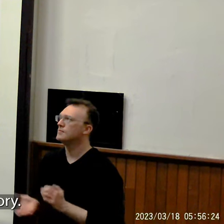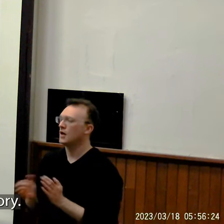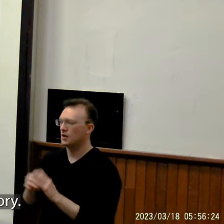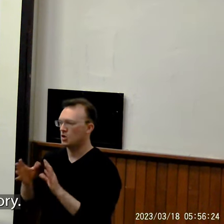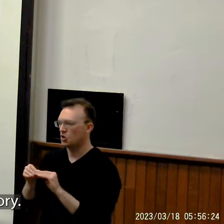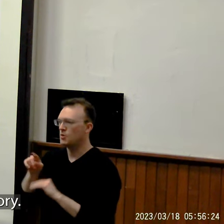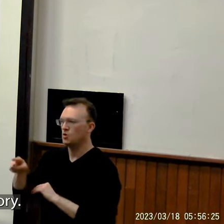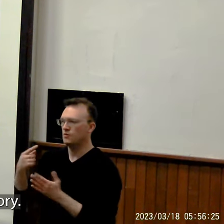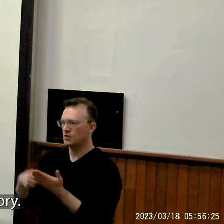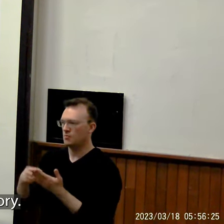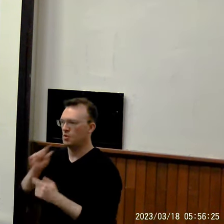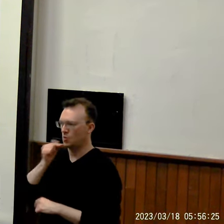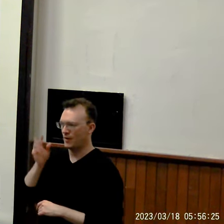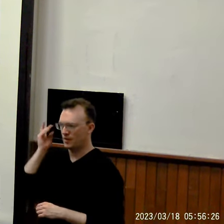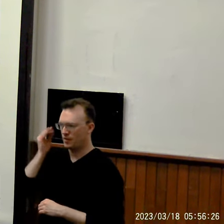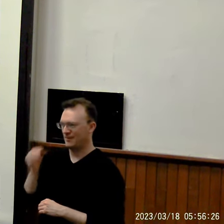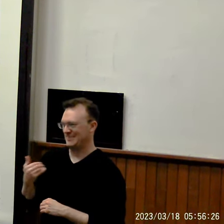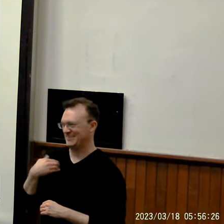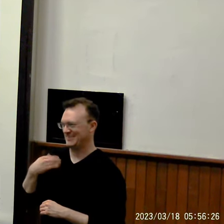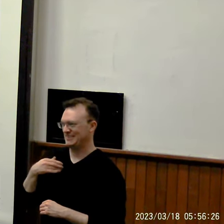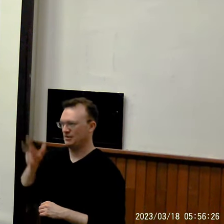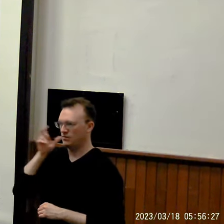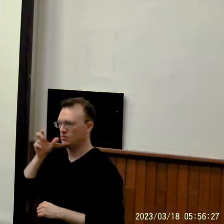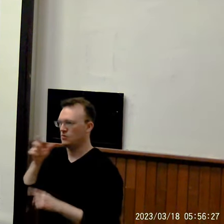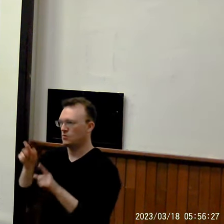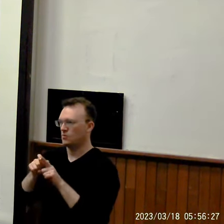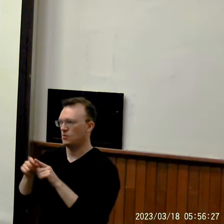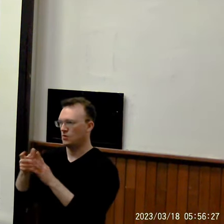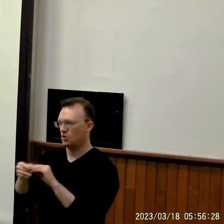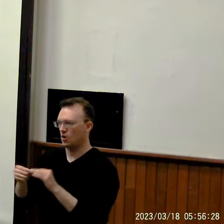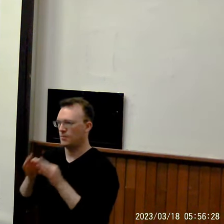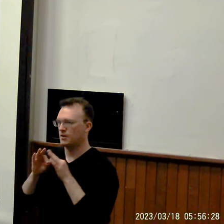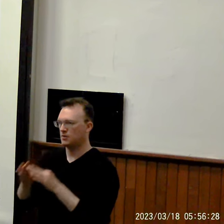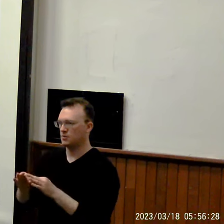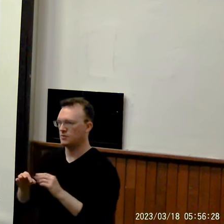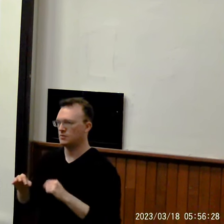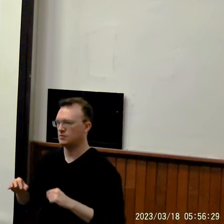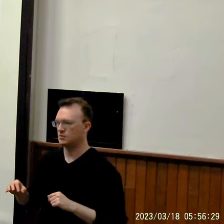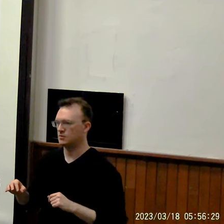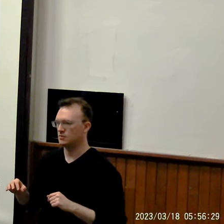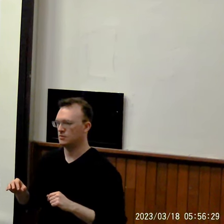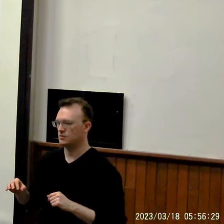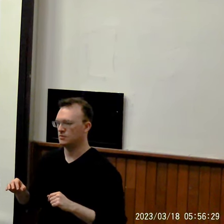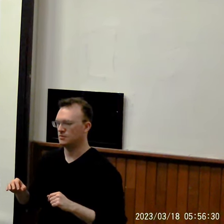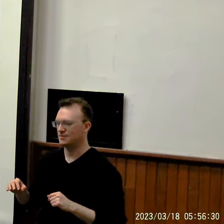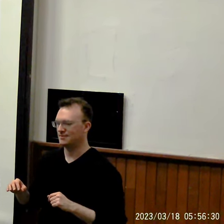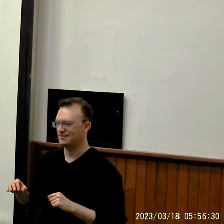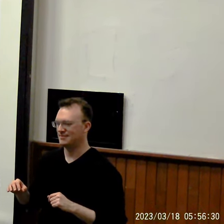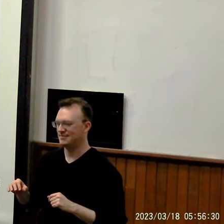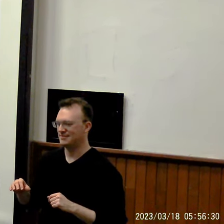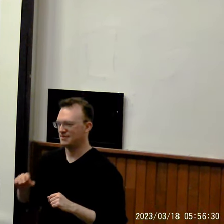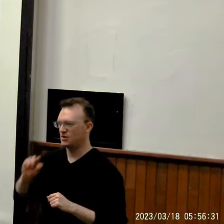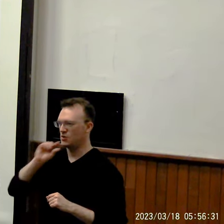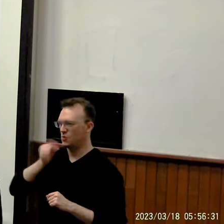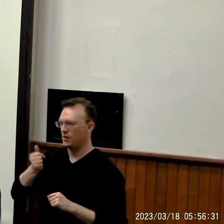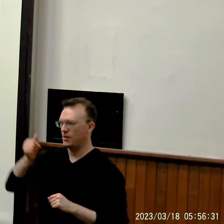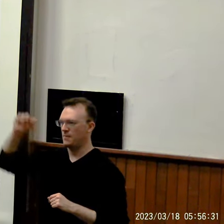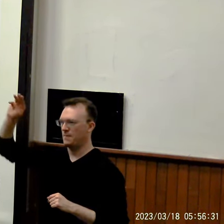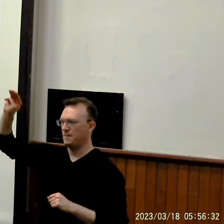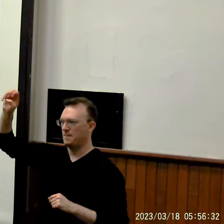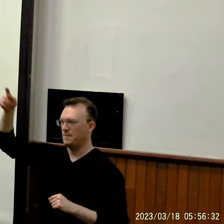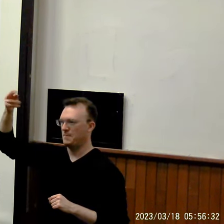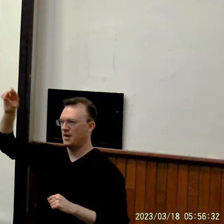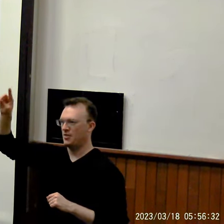You've all talked about queer theory. More recently, I've heard a flurry of activity around queer methods and defining